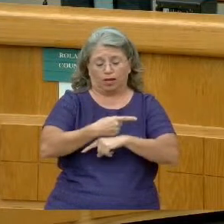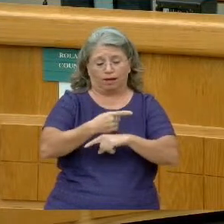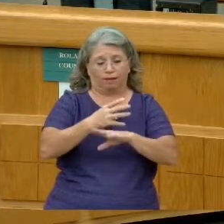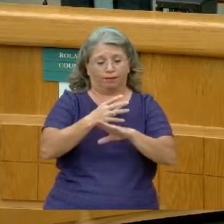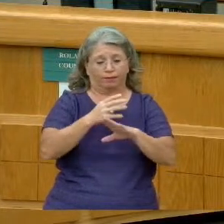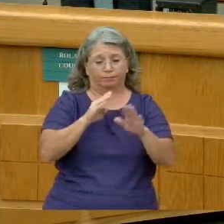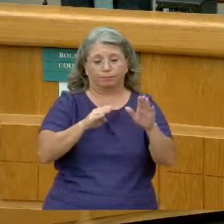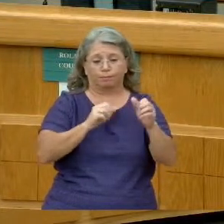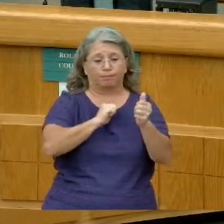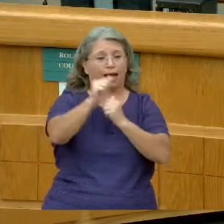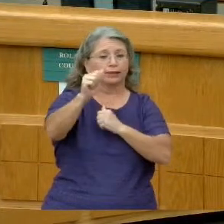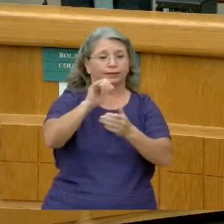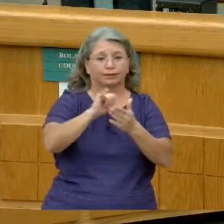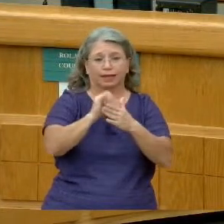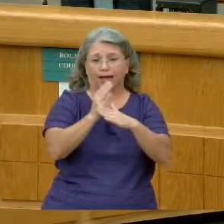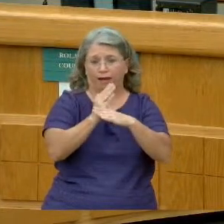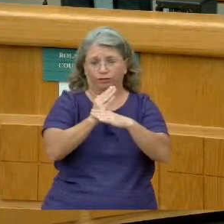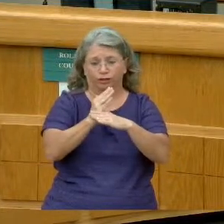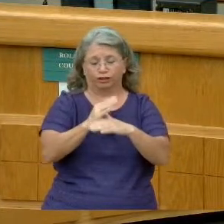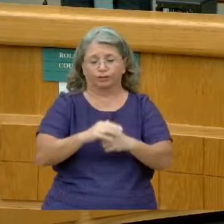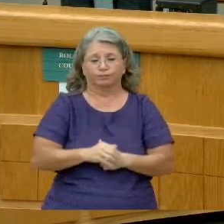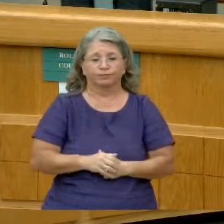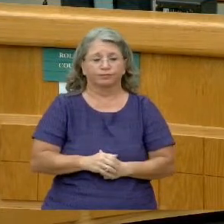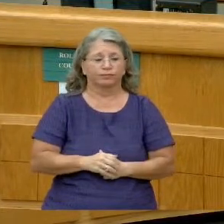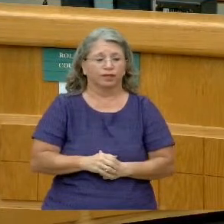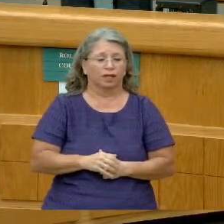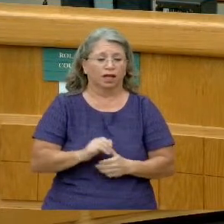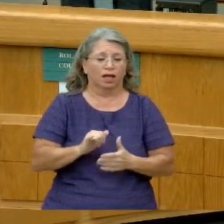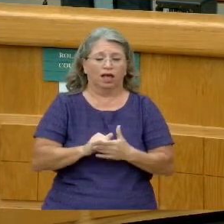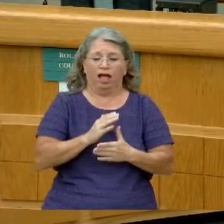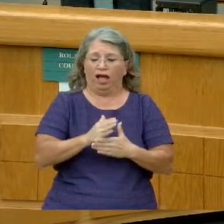Okay, so that concludes the update for today.